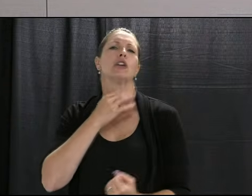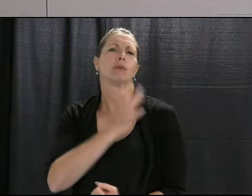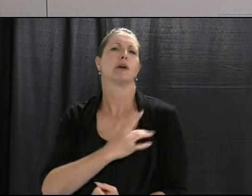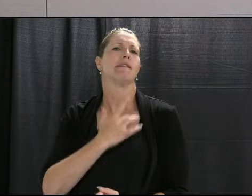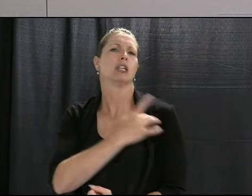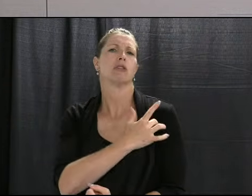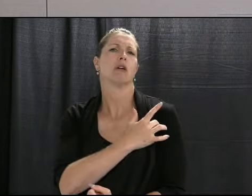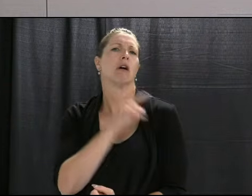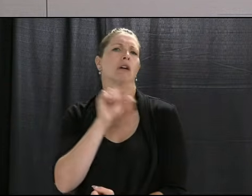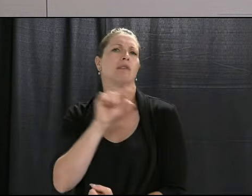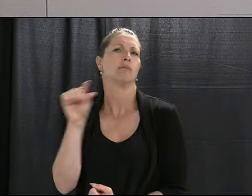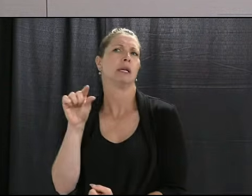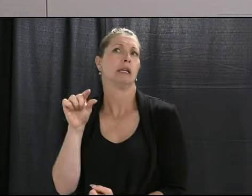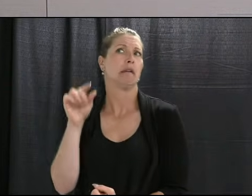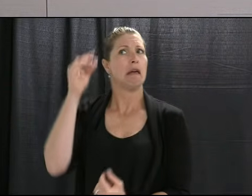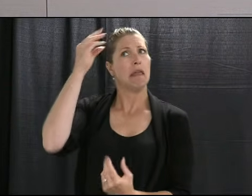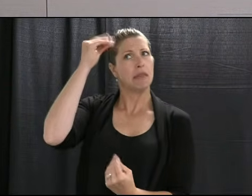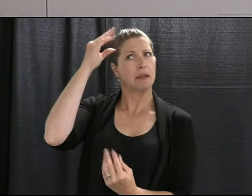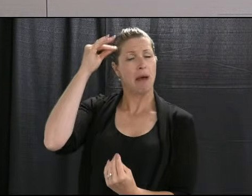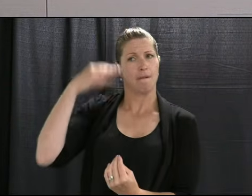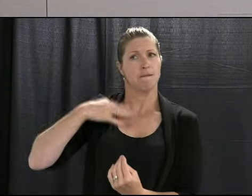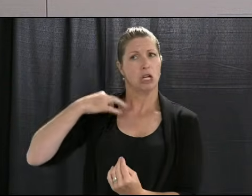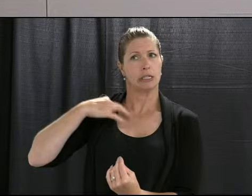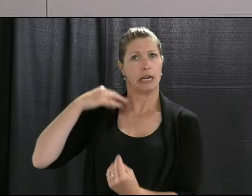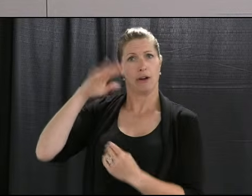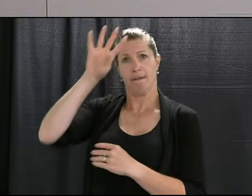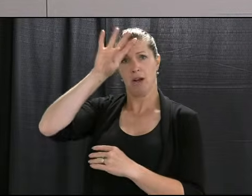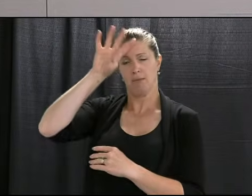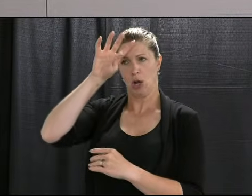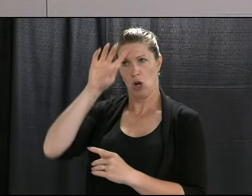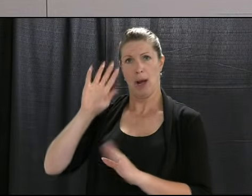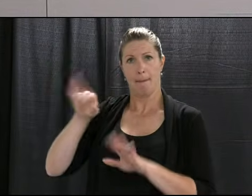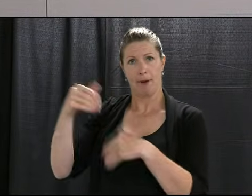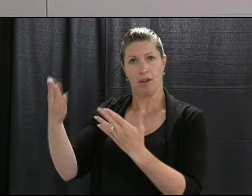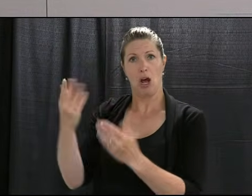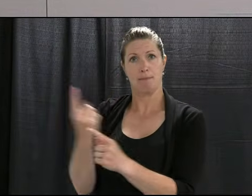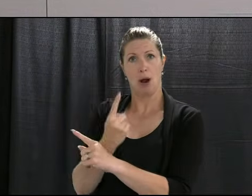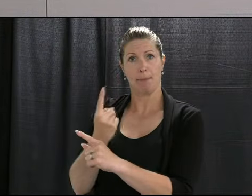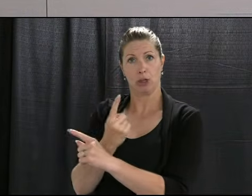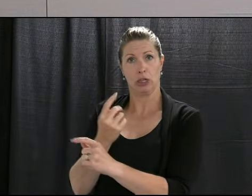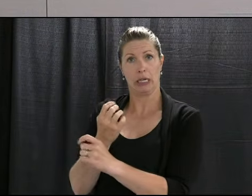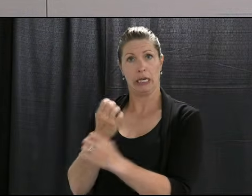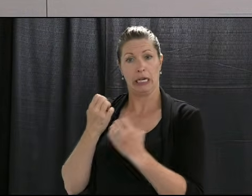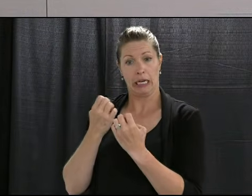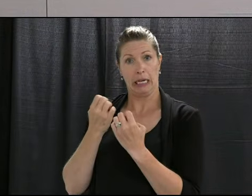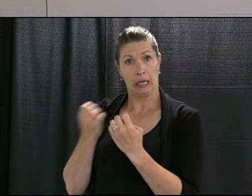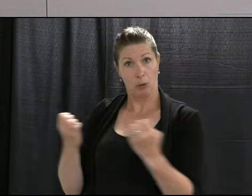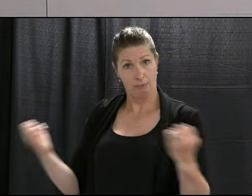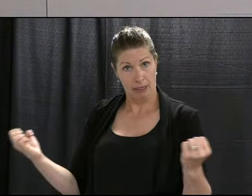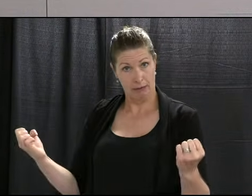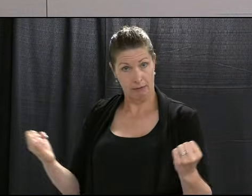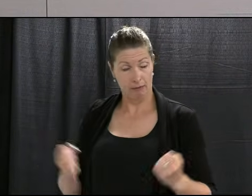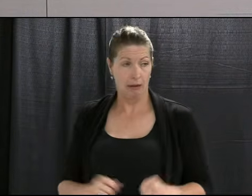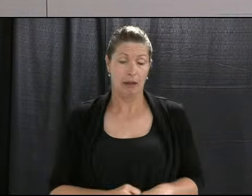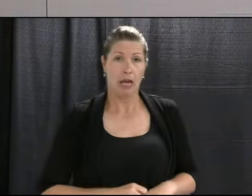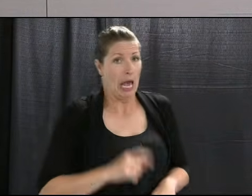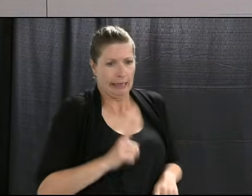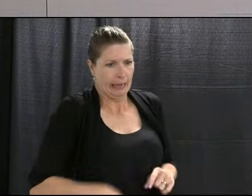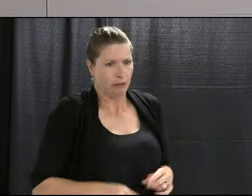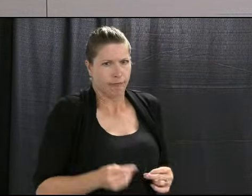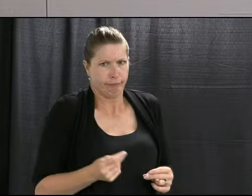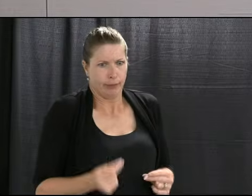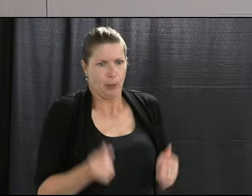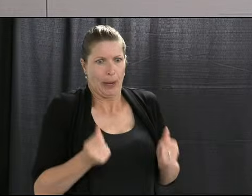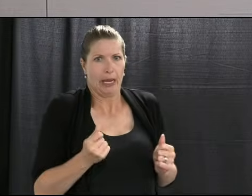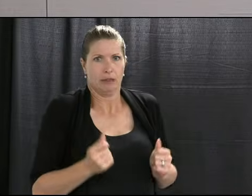consider equipping these volunteer firefighters with more suitable gear? I mean, that's not going to happen in the short term. I certainly thank